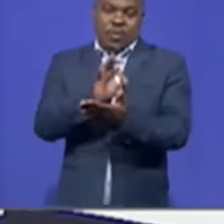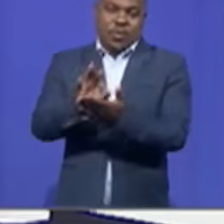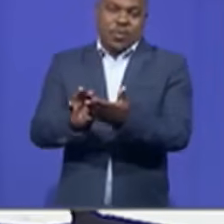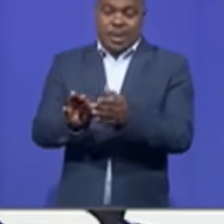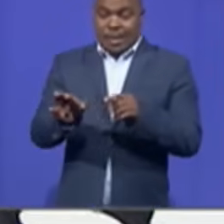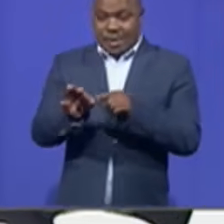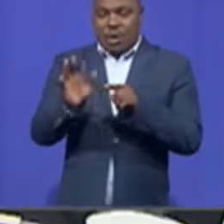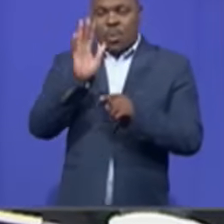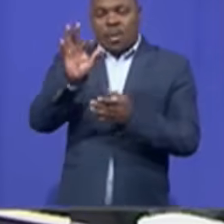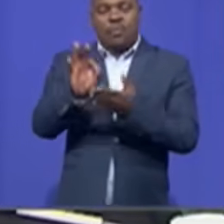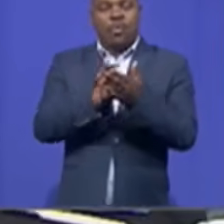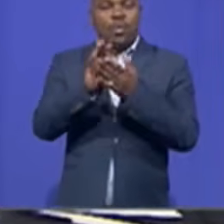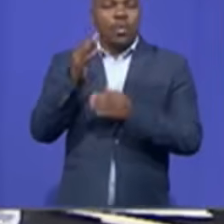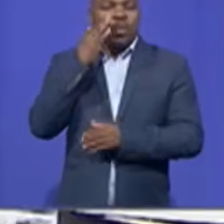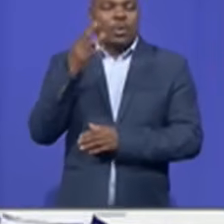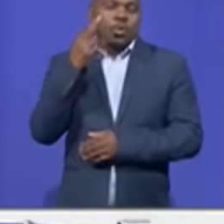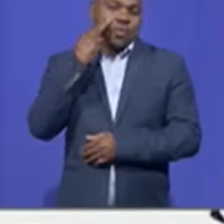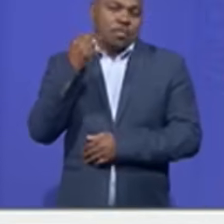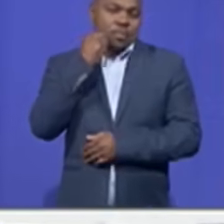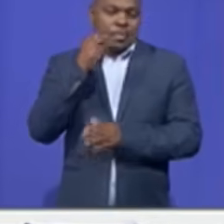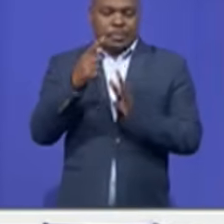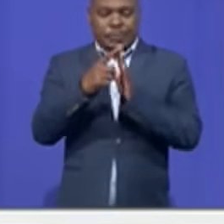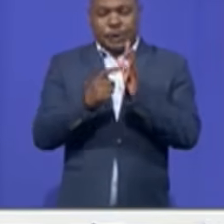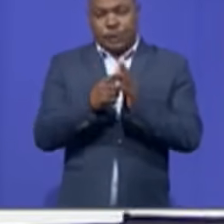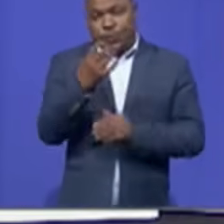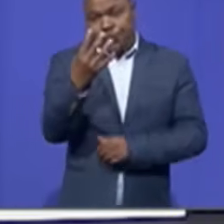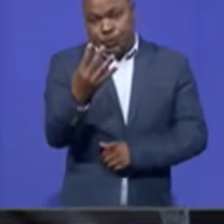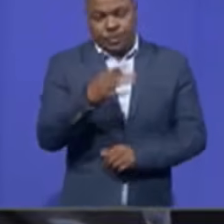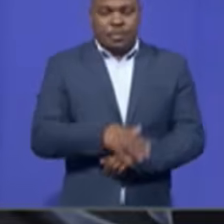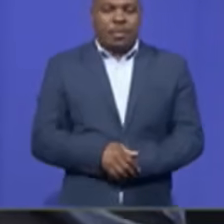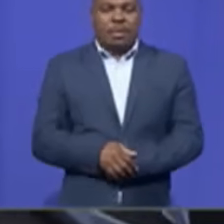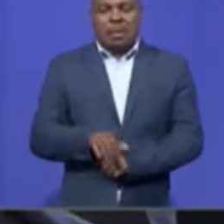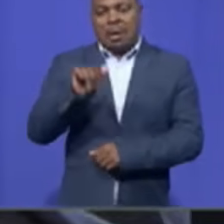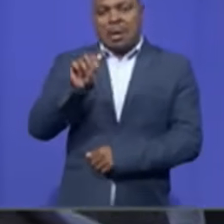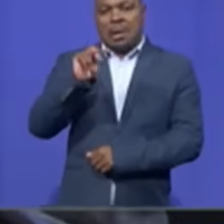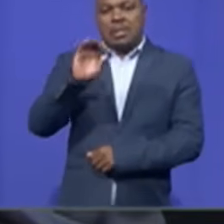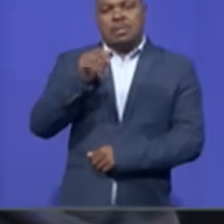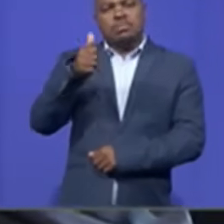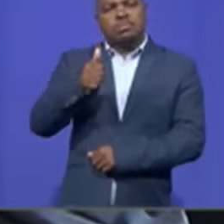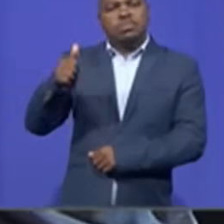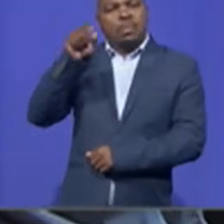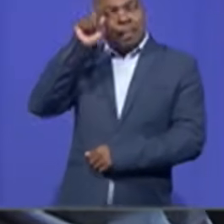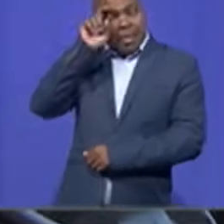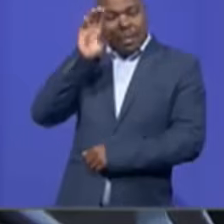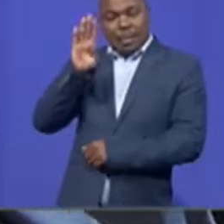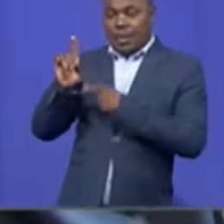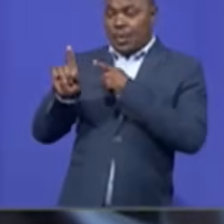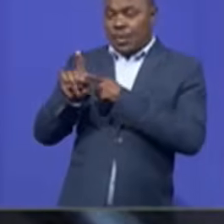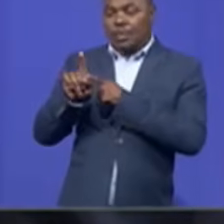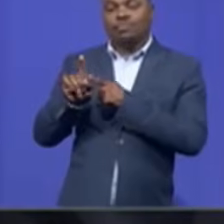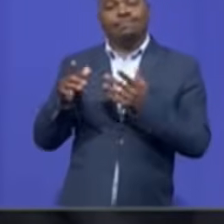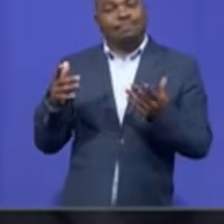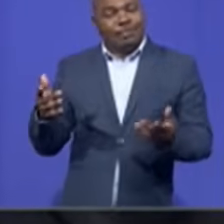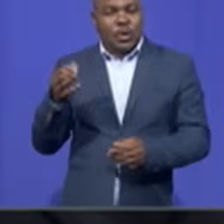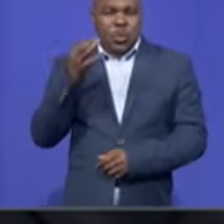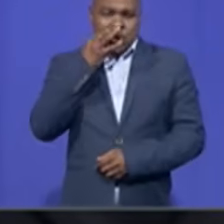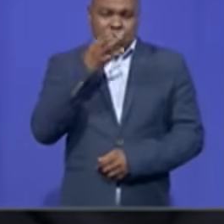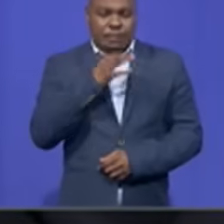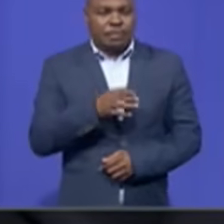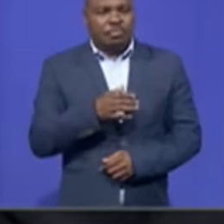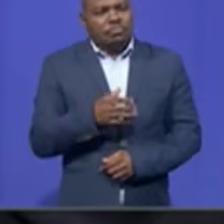tlileng go tshwarwa ka Ngwanatsele a le malatsi a le 4. Mokwaledi kakaretso wa ANC Fikileng Balula o tsibogetse dipego tsa